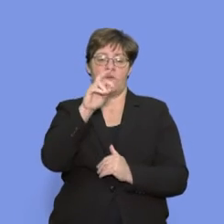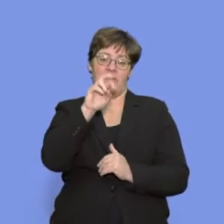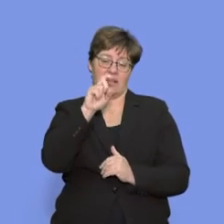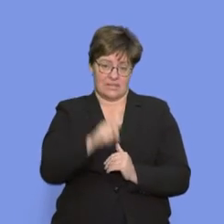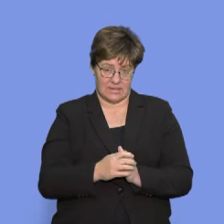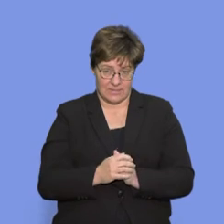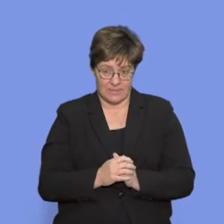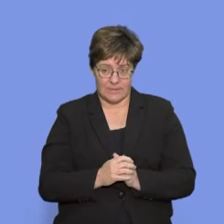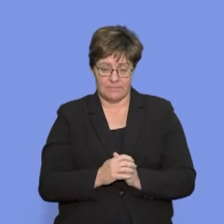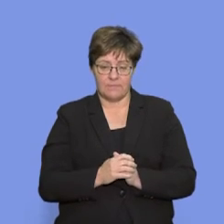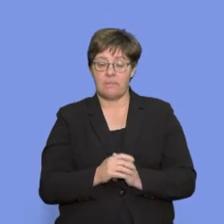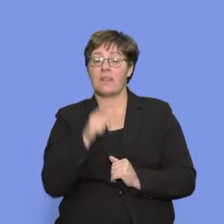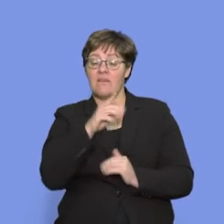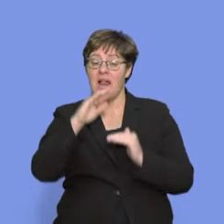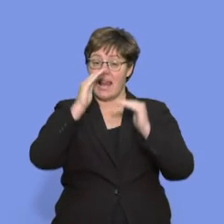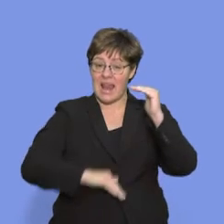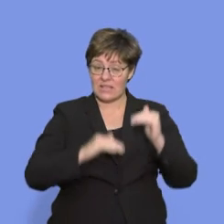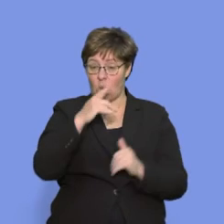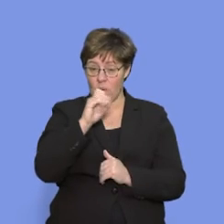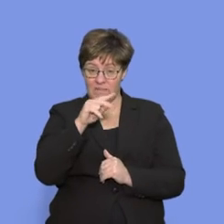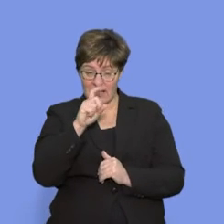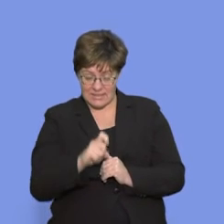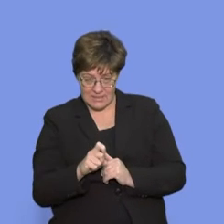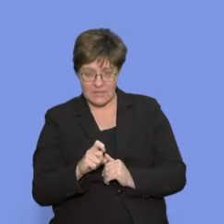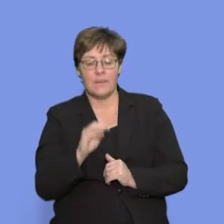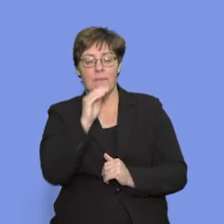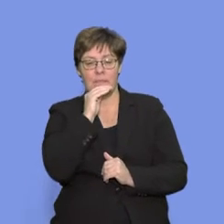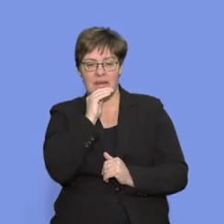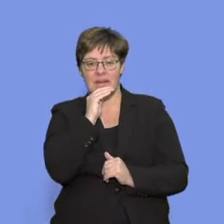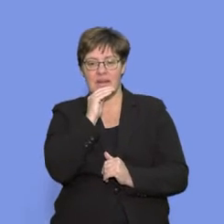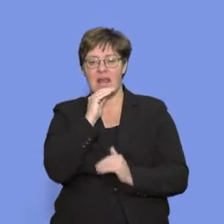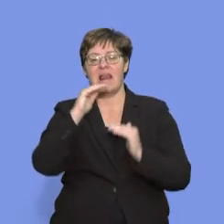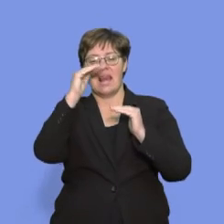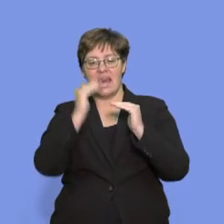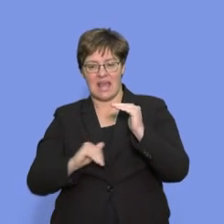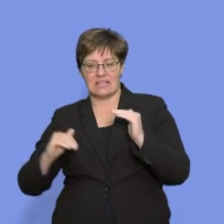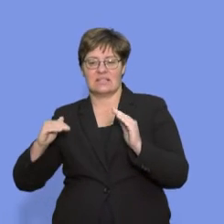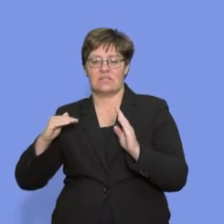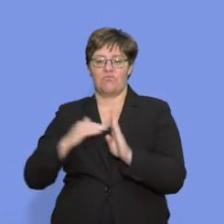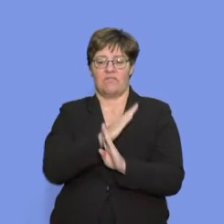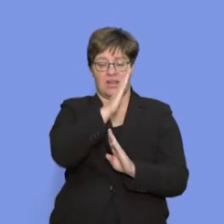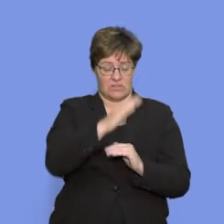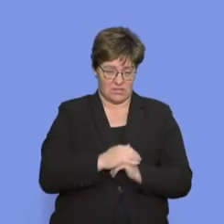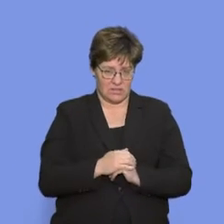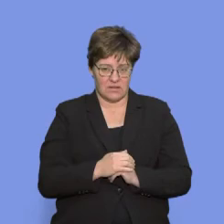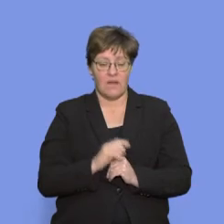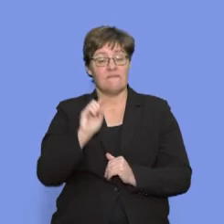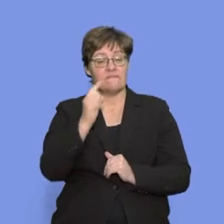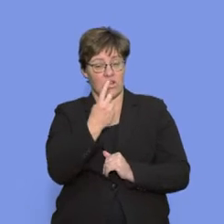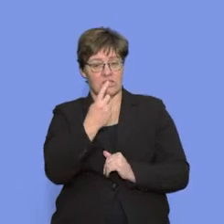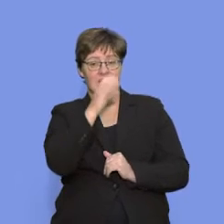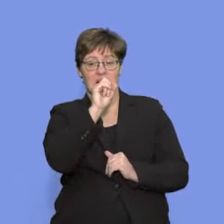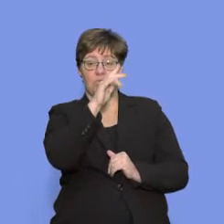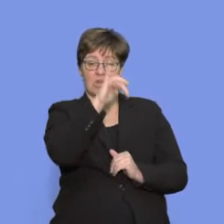And when it's less convex, then there's less refraction. So what must you know? Firstly, the ciliary muscles